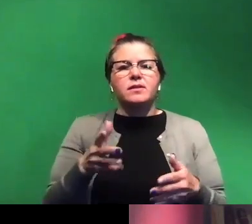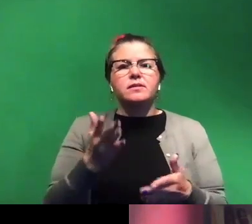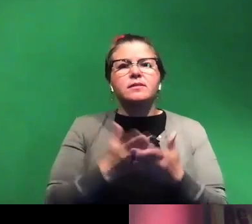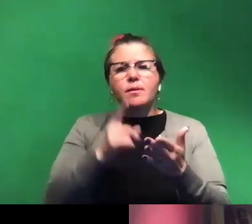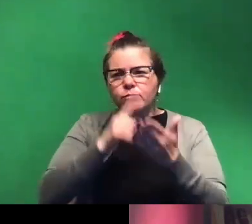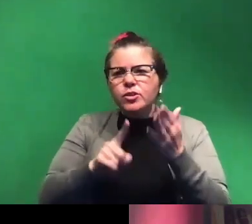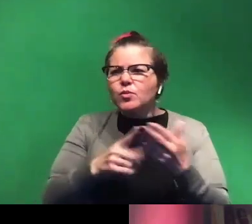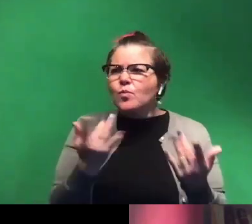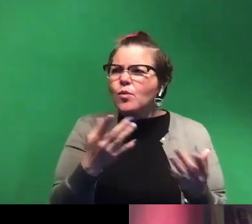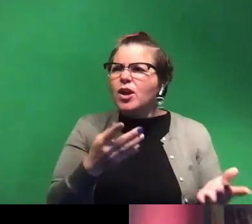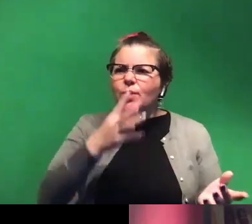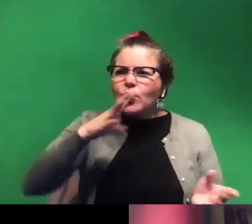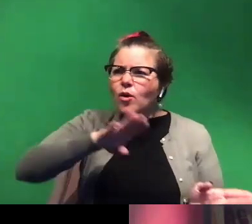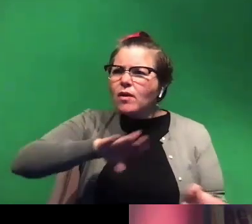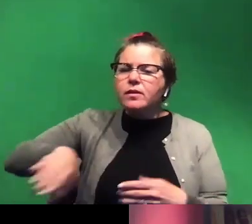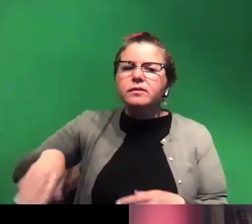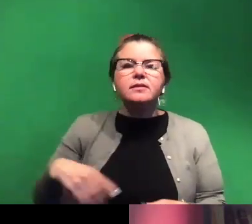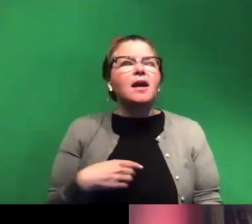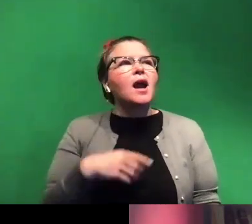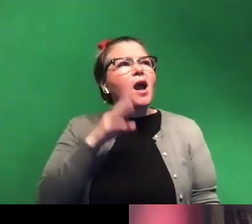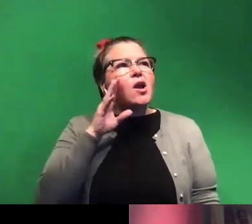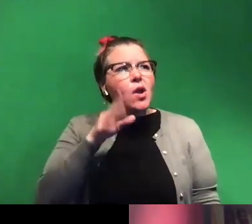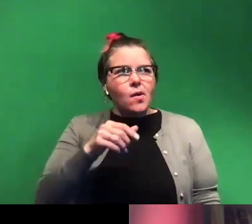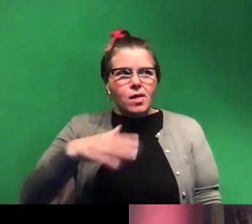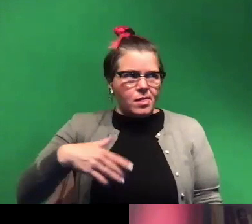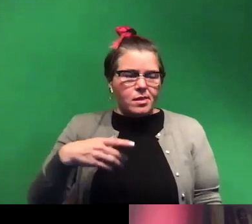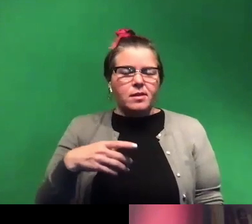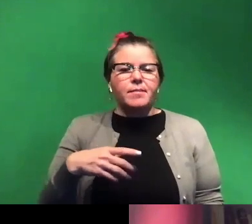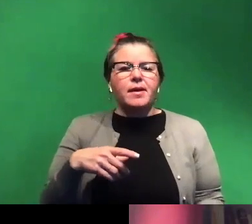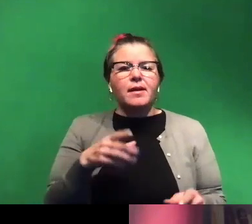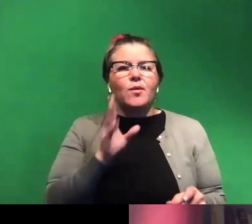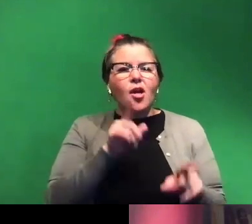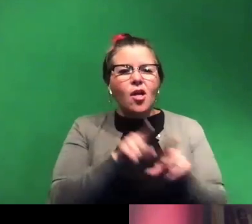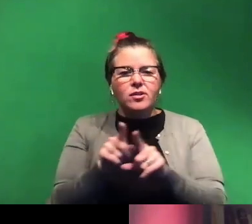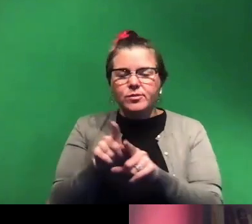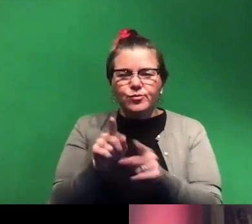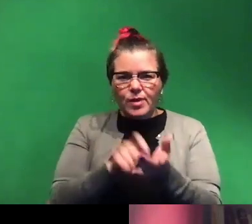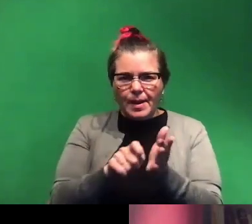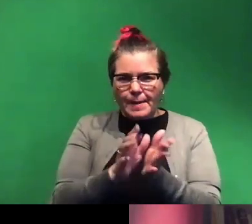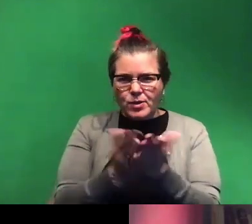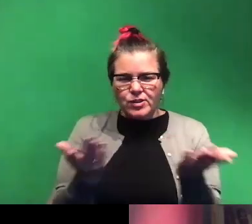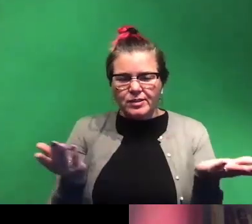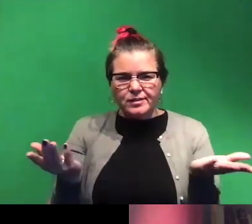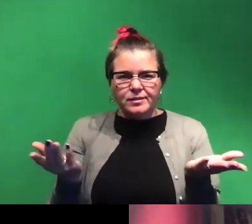didn't talk about all those other things. It's like, I know that I didn't, but then I'd also be writing a book. So some of it's just like part of the trade, that you pick a